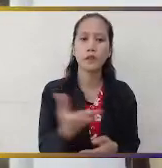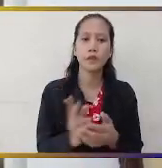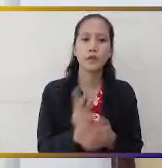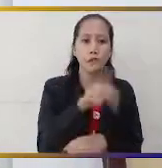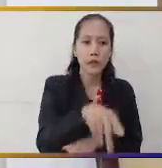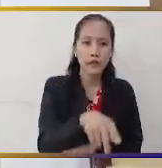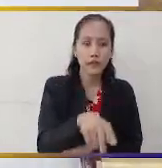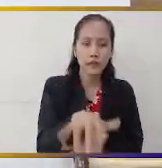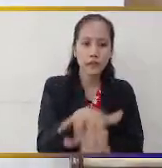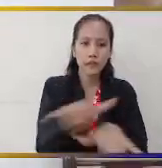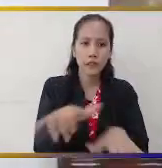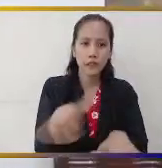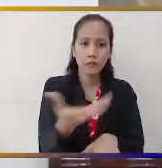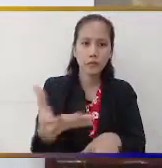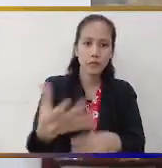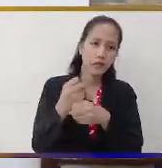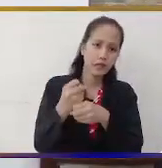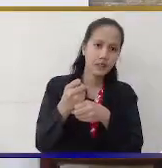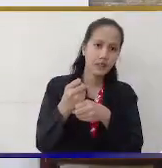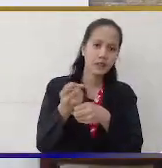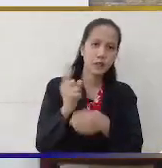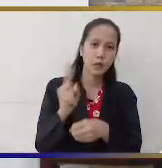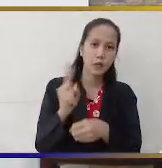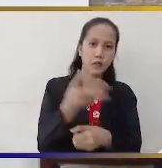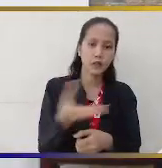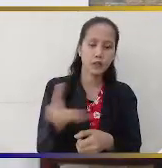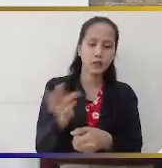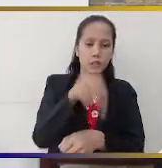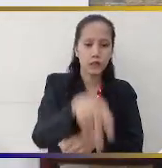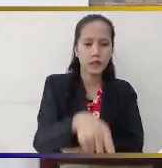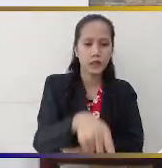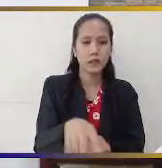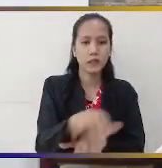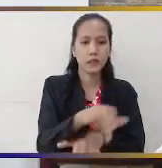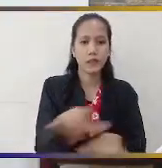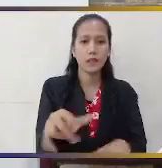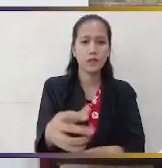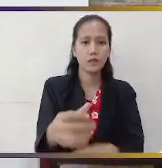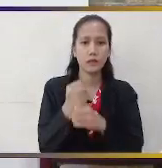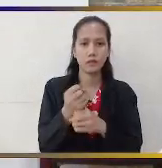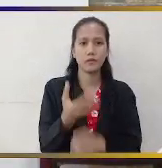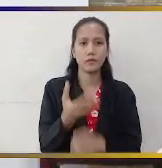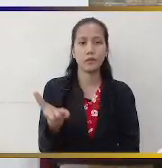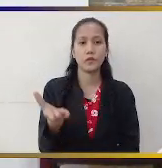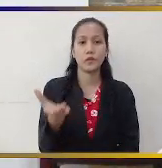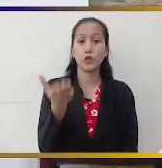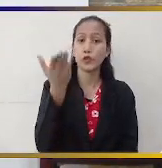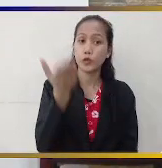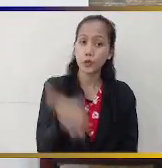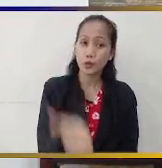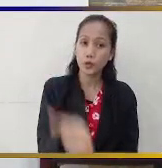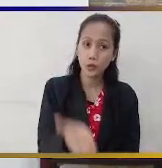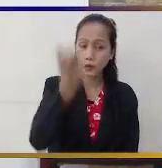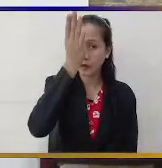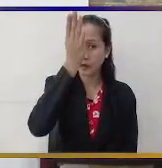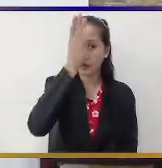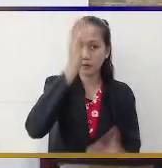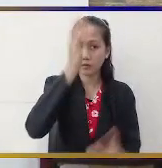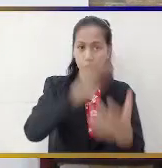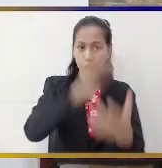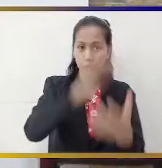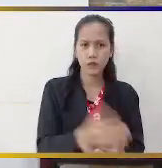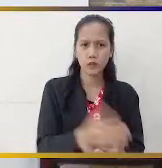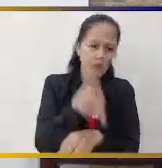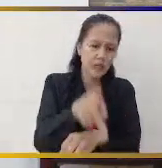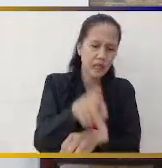sow, you reap. Say it. What you sow, you reap. Husbands, you sow anger. You